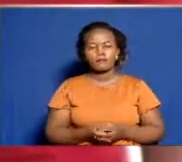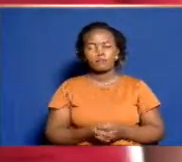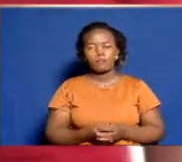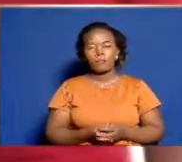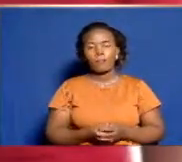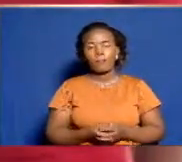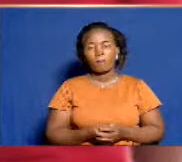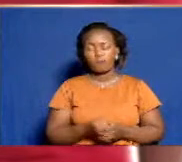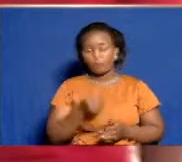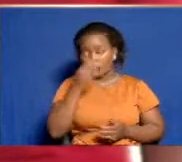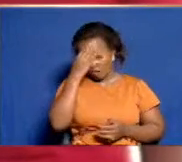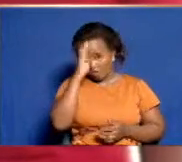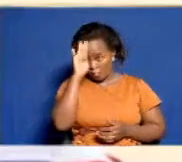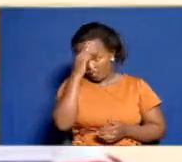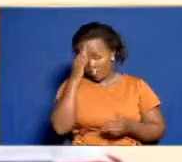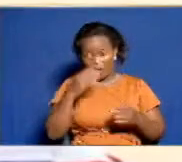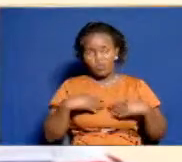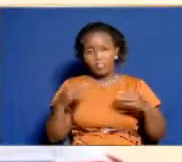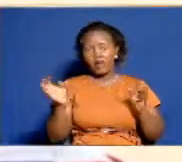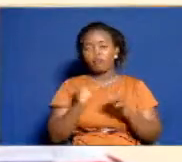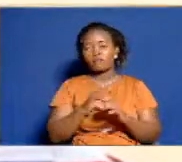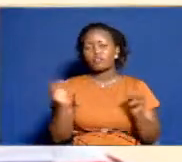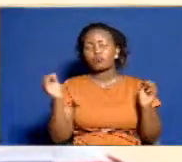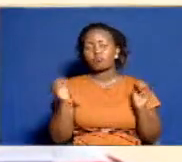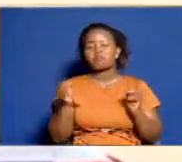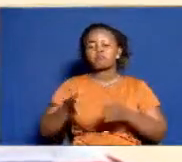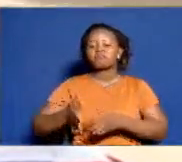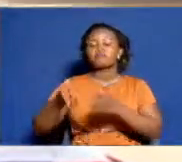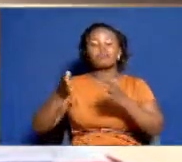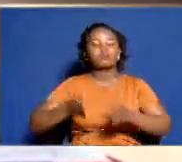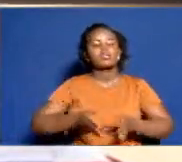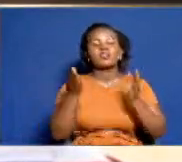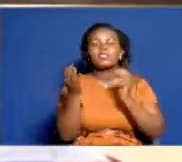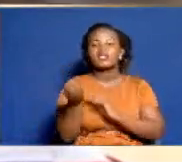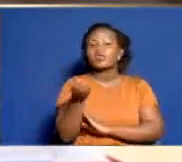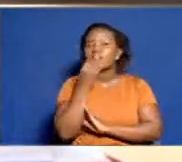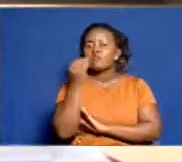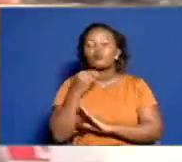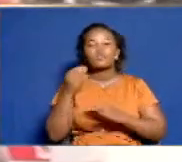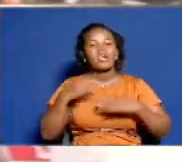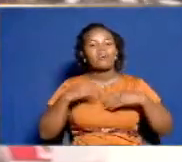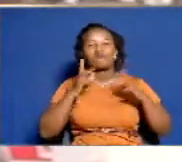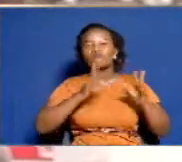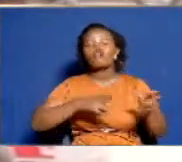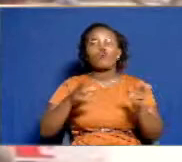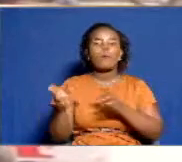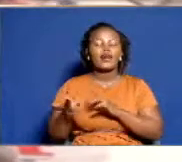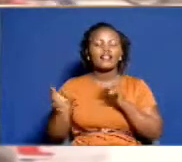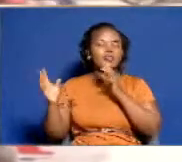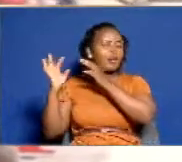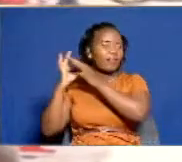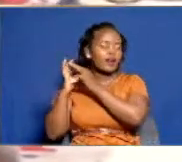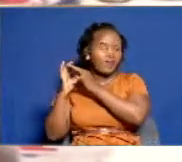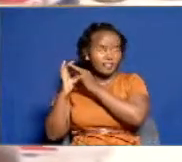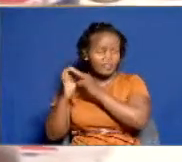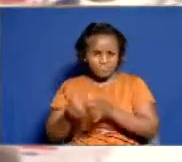There is no doubt that street food vending has become popular and integral part of our culture.